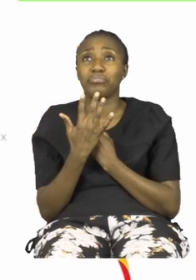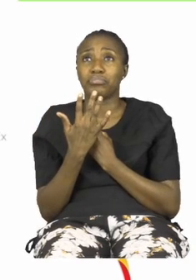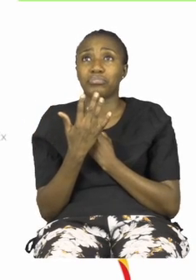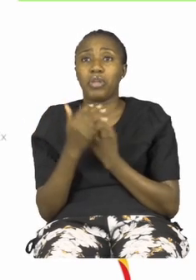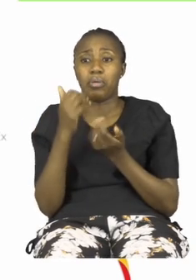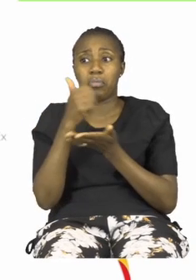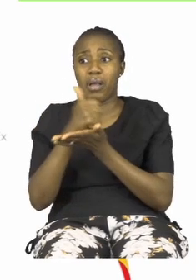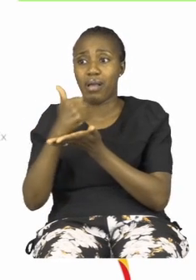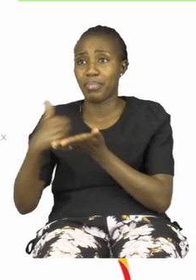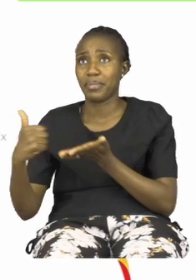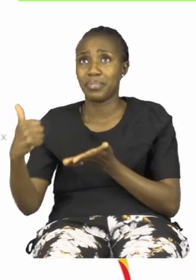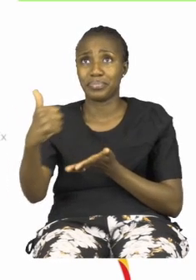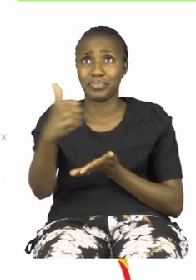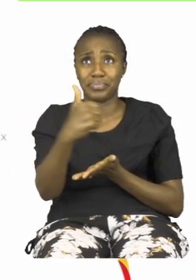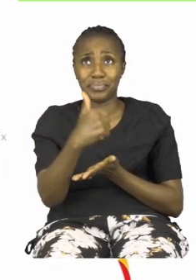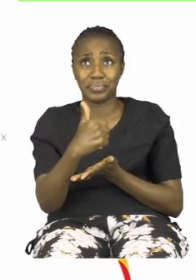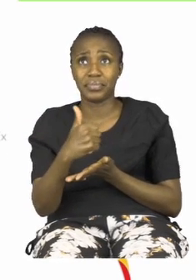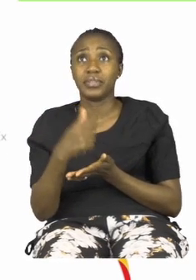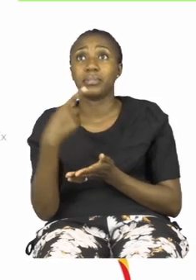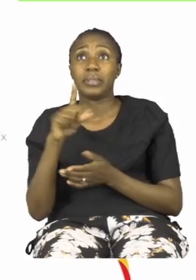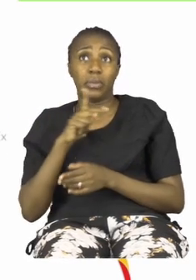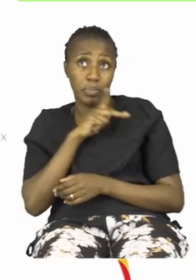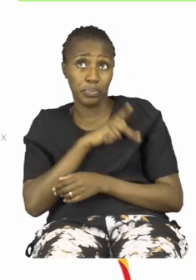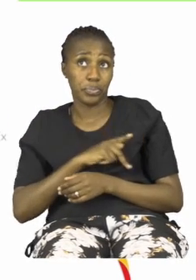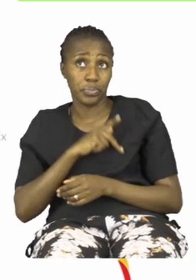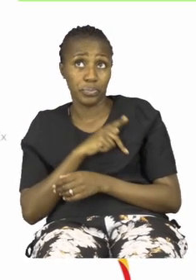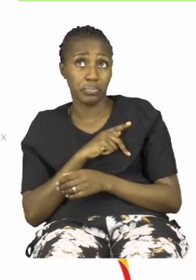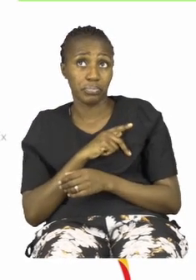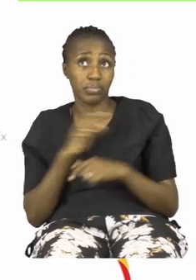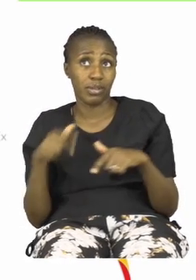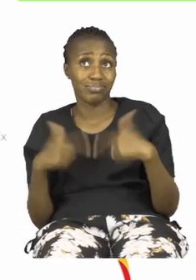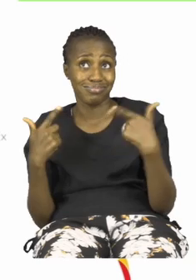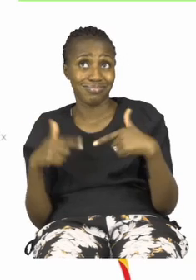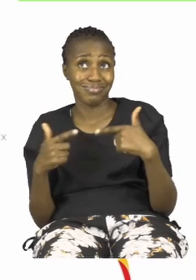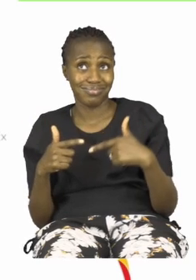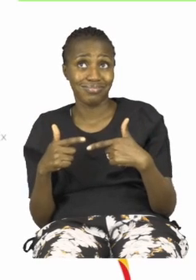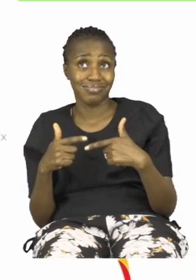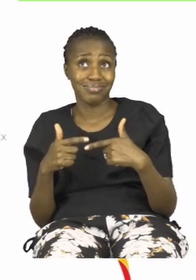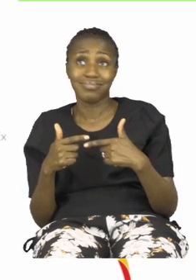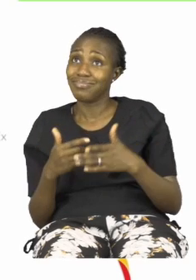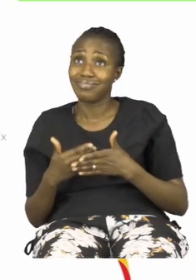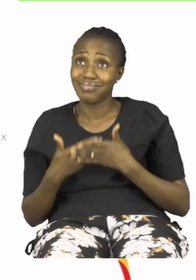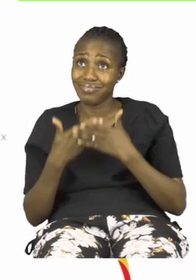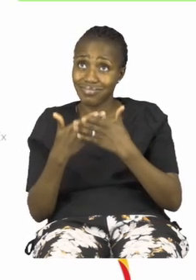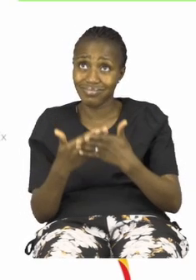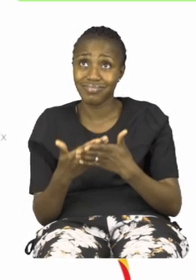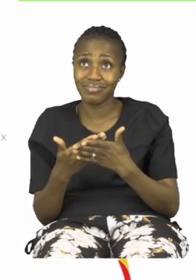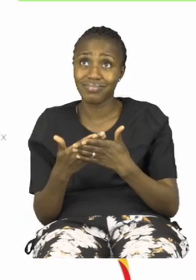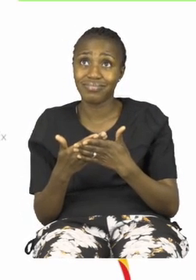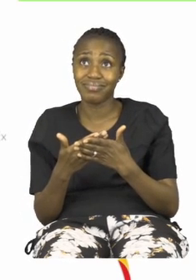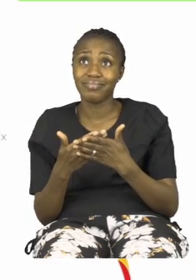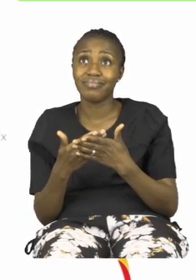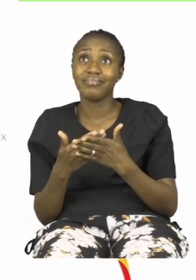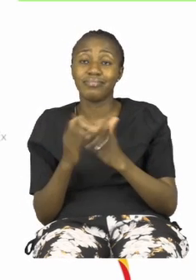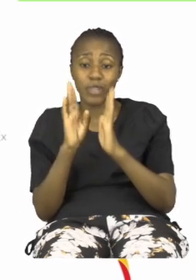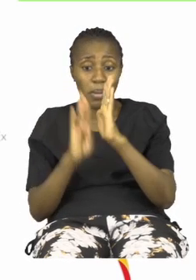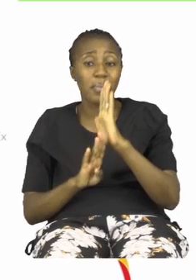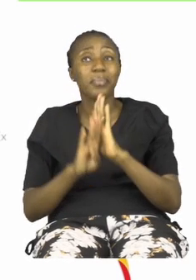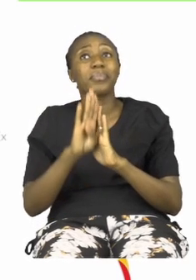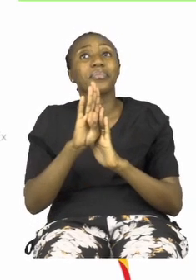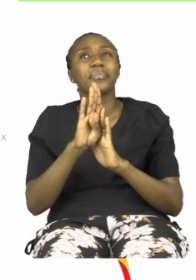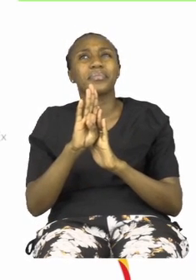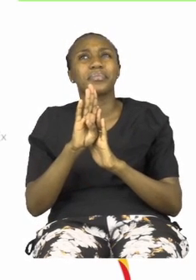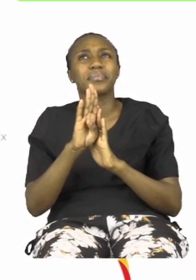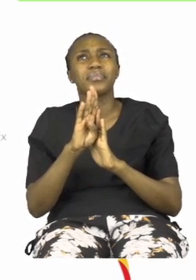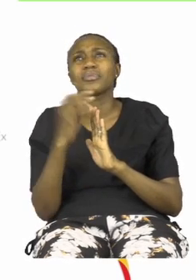do nothing. Yeah. And then there's the professional gamer that actually games, that actually finds a way to make himself better, because he's not just